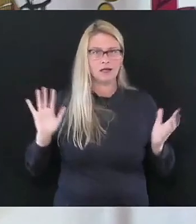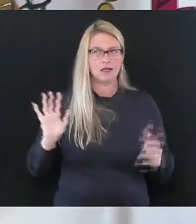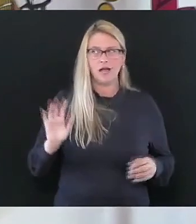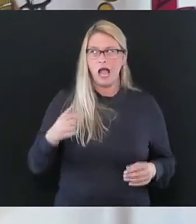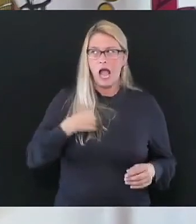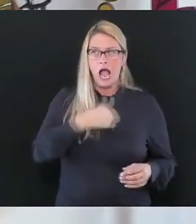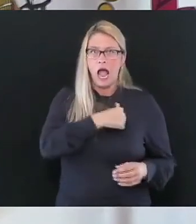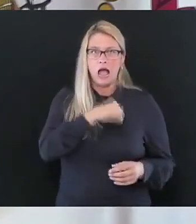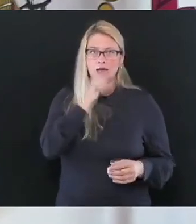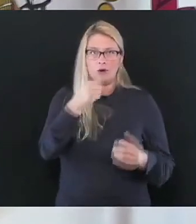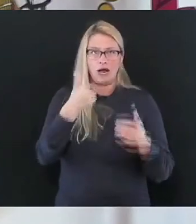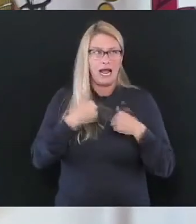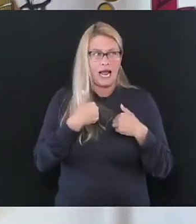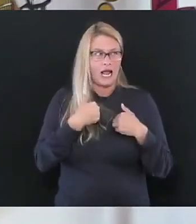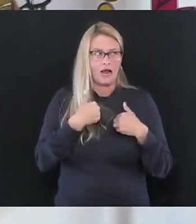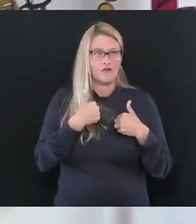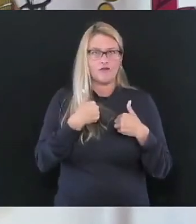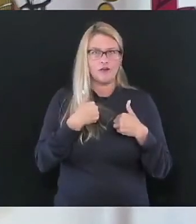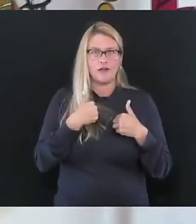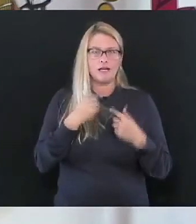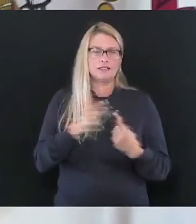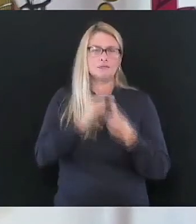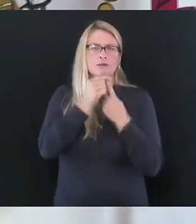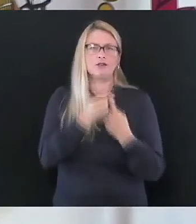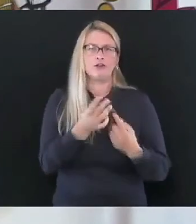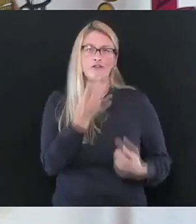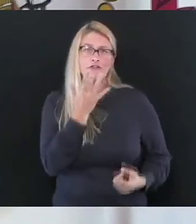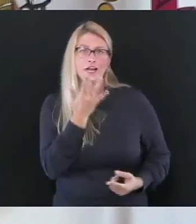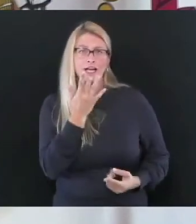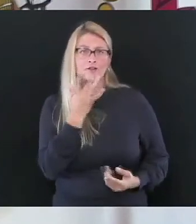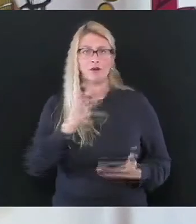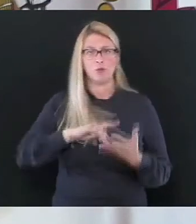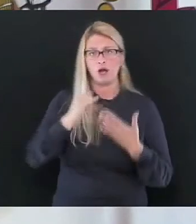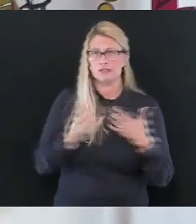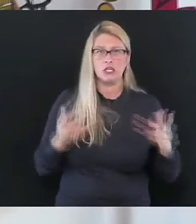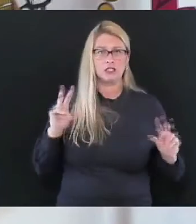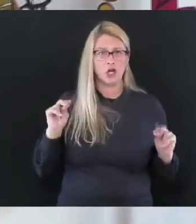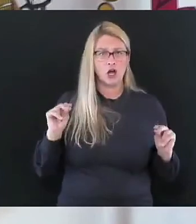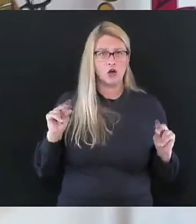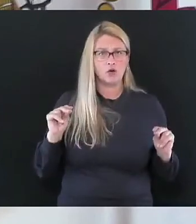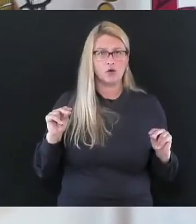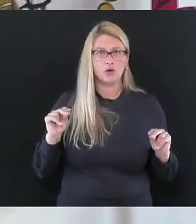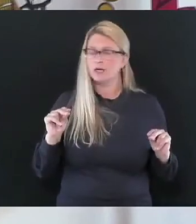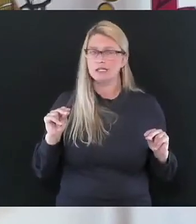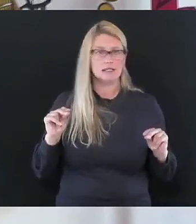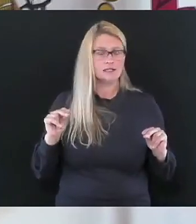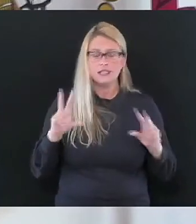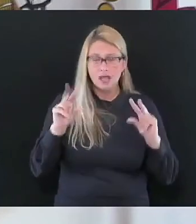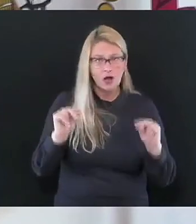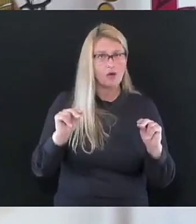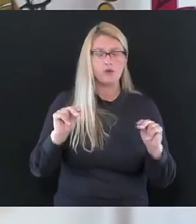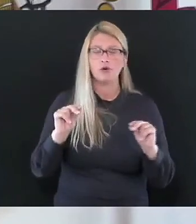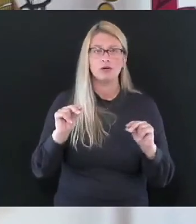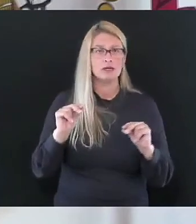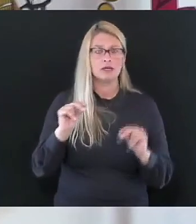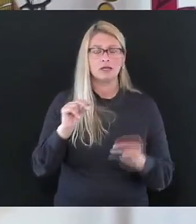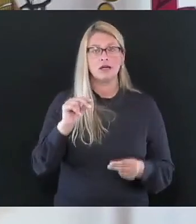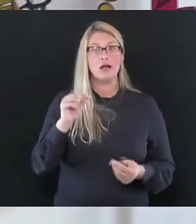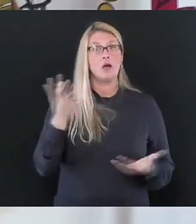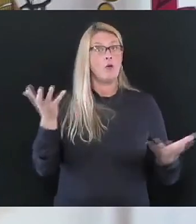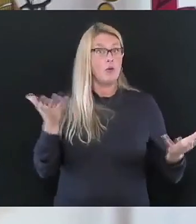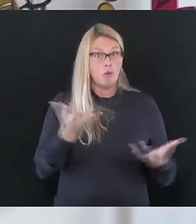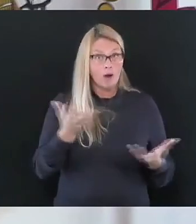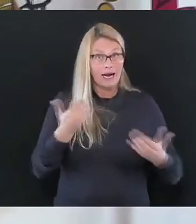pet justice project, complete craziness. Absolutely, at the end of the day, what there